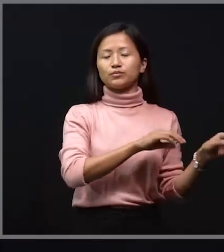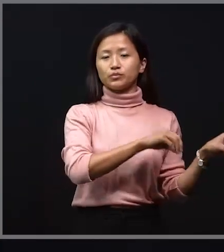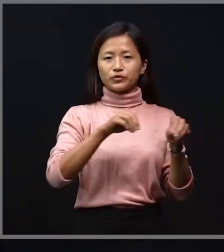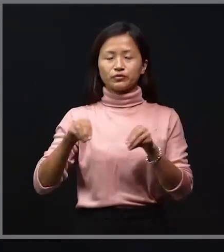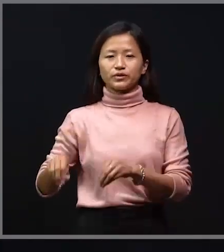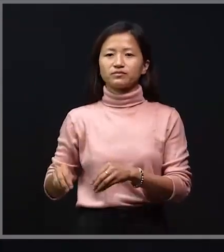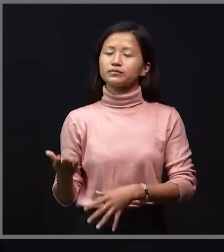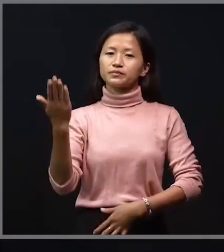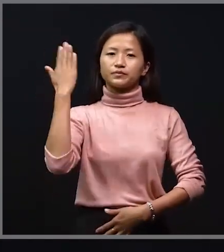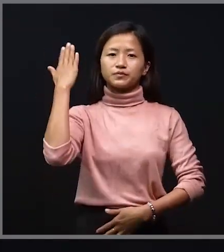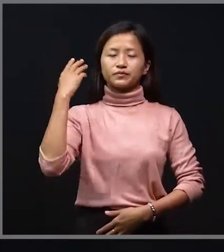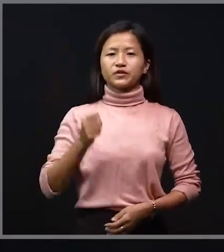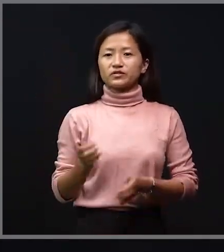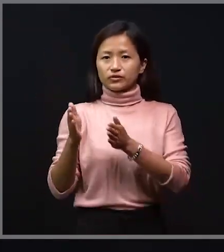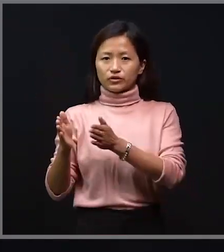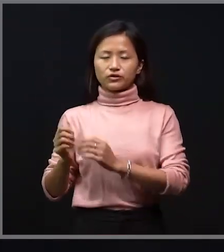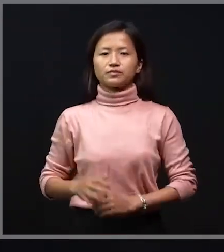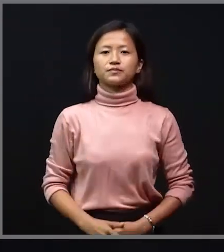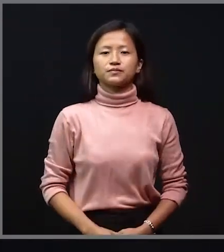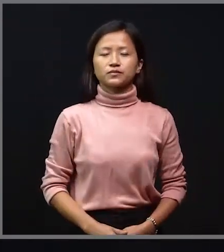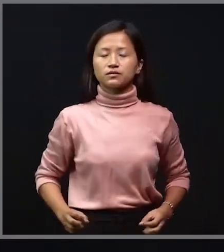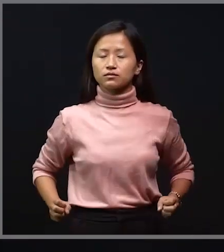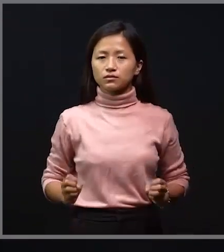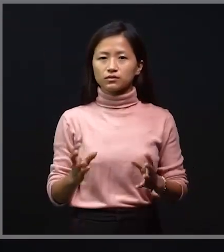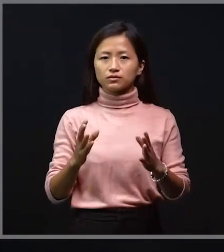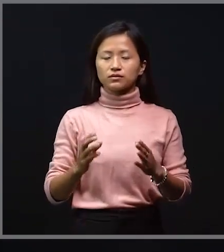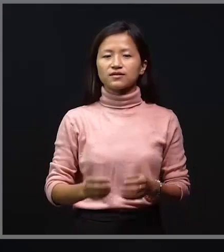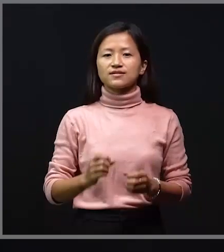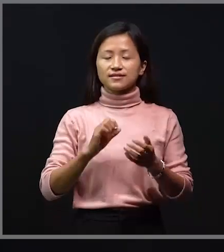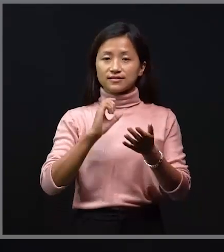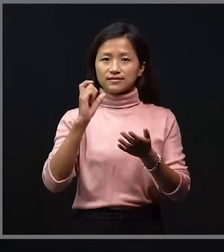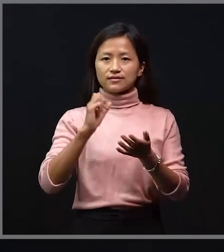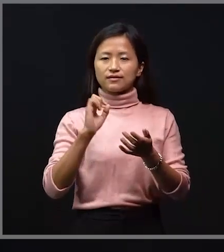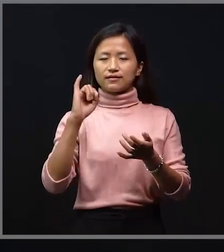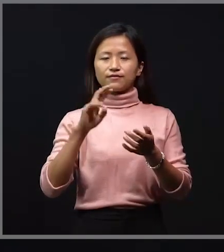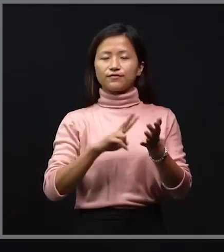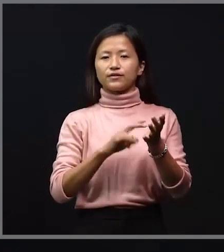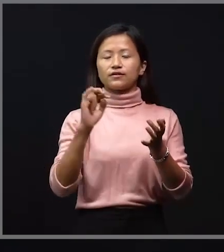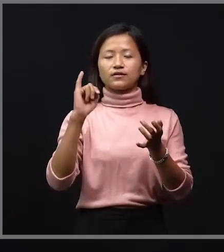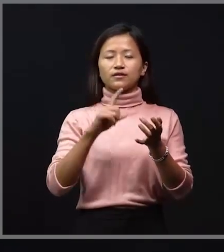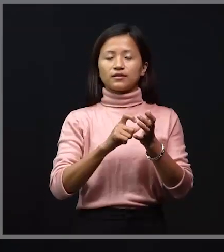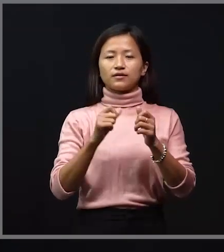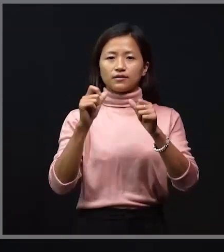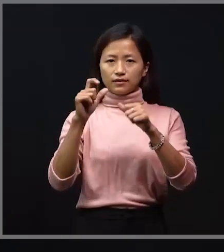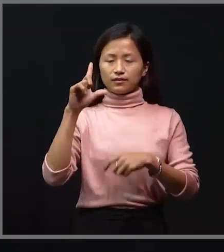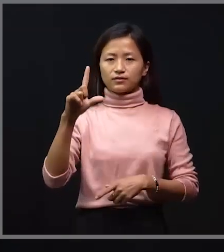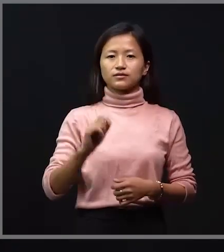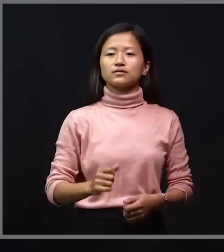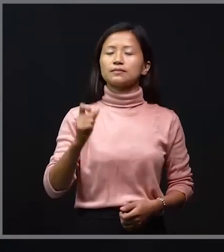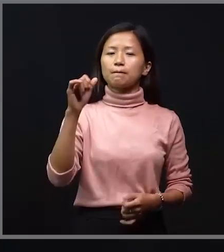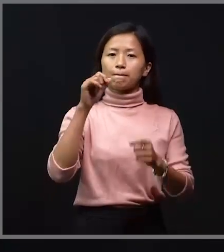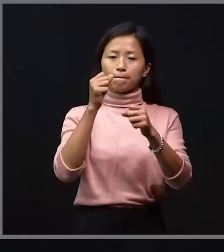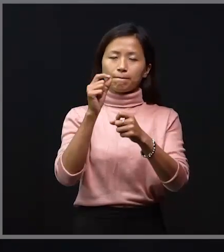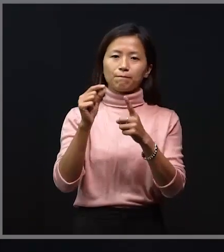okay? So today we will start with the civil disobedience movement, that is in your page 69,